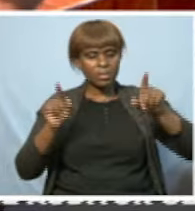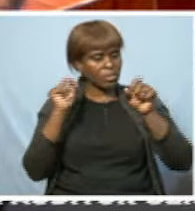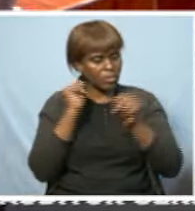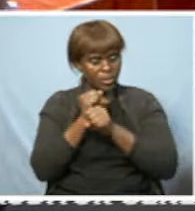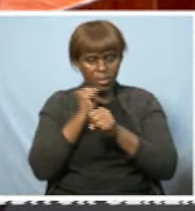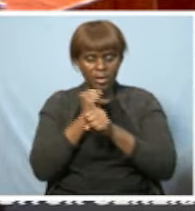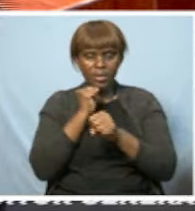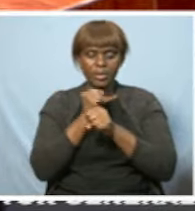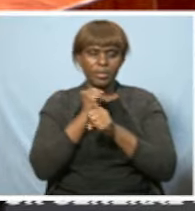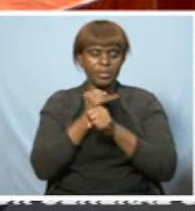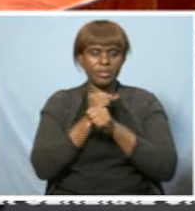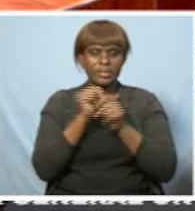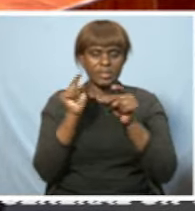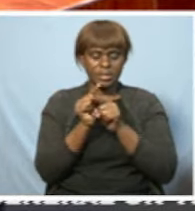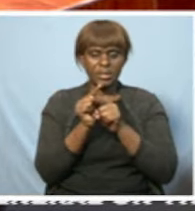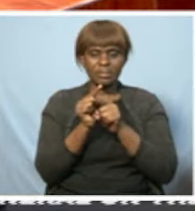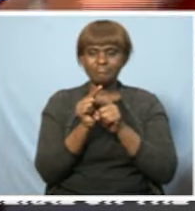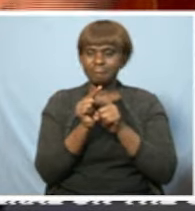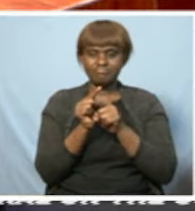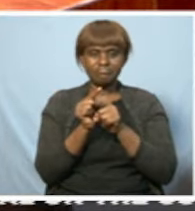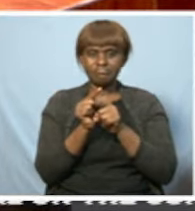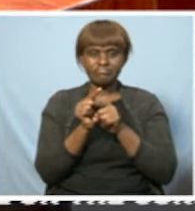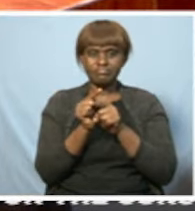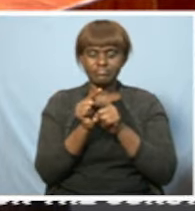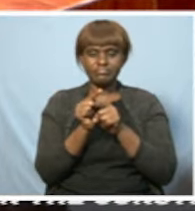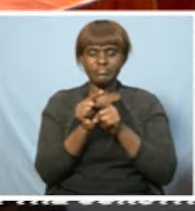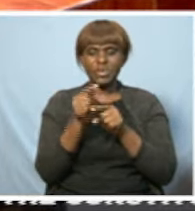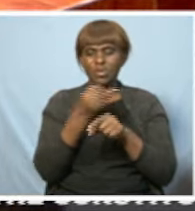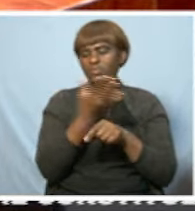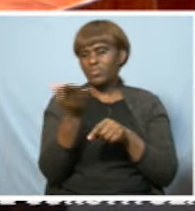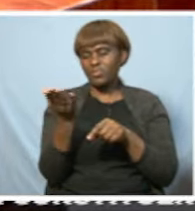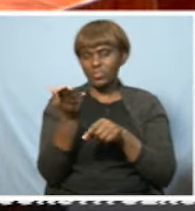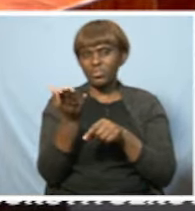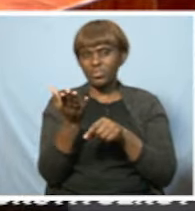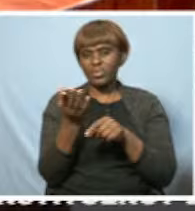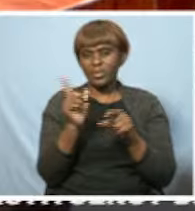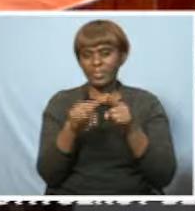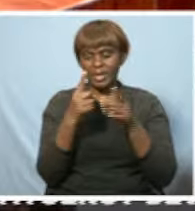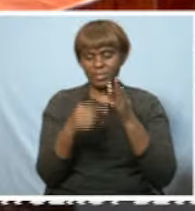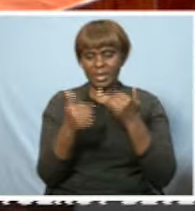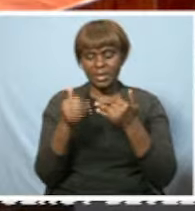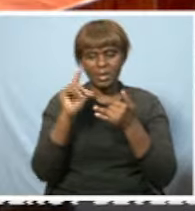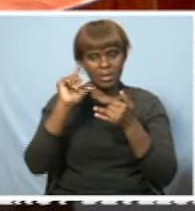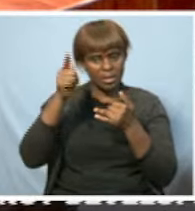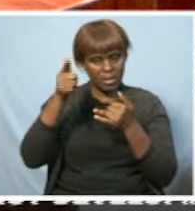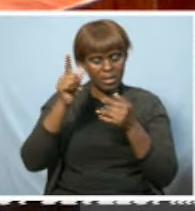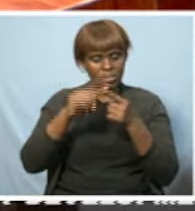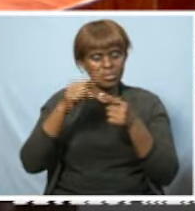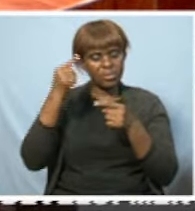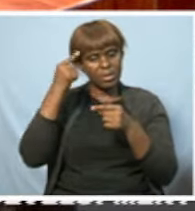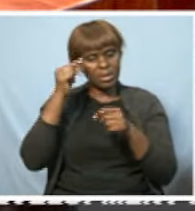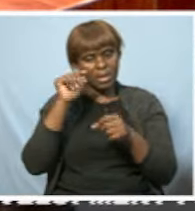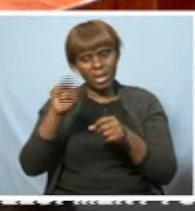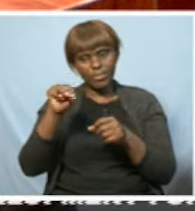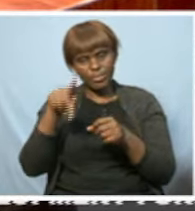works, and the blame goes on all of you, and later to the civic leaders, the